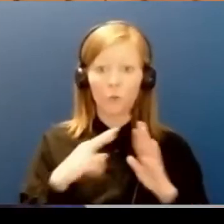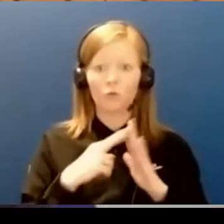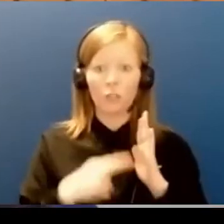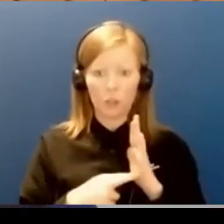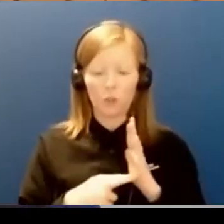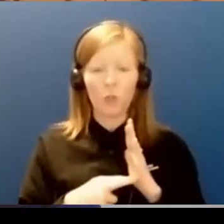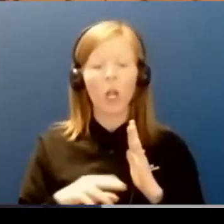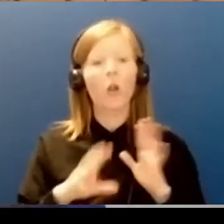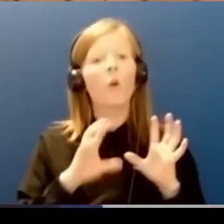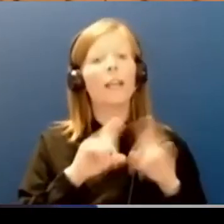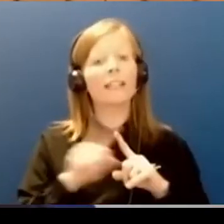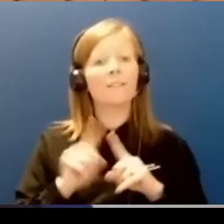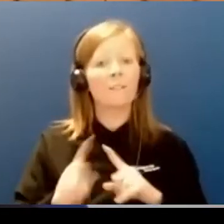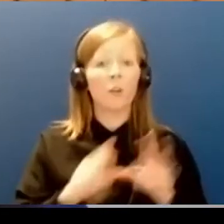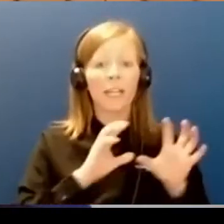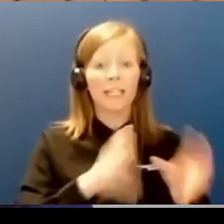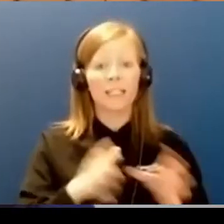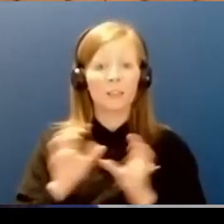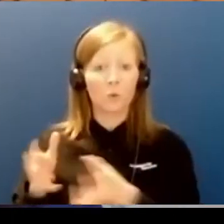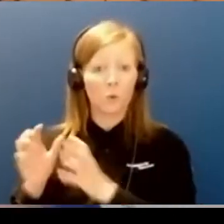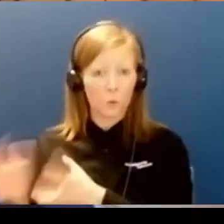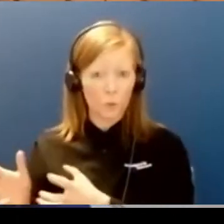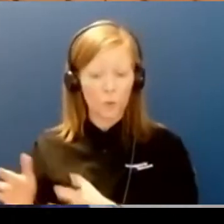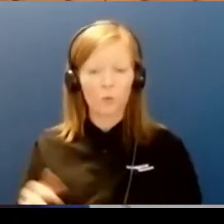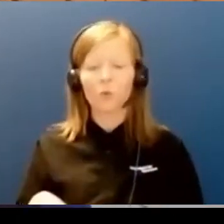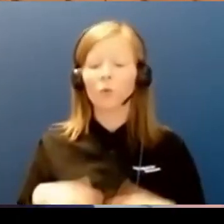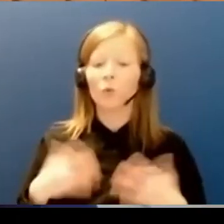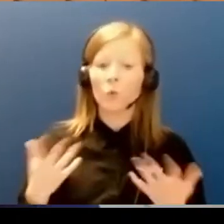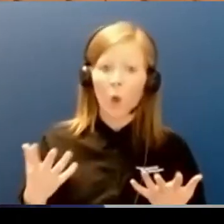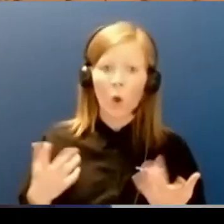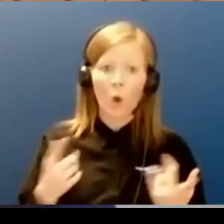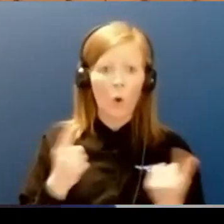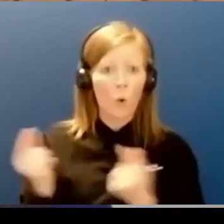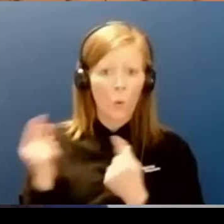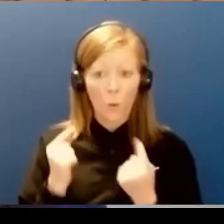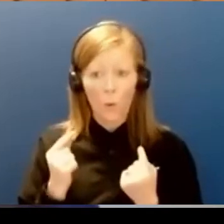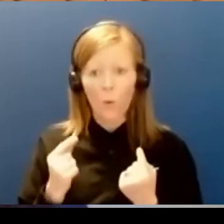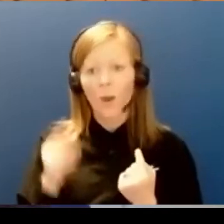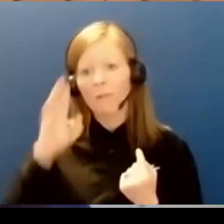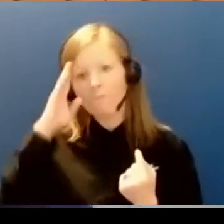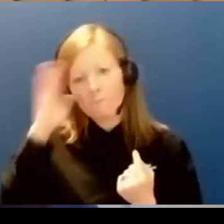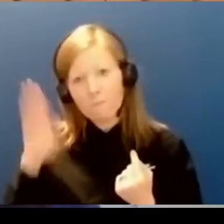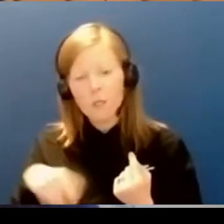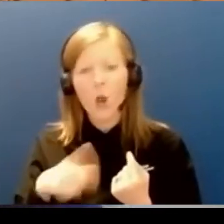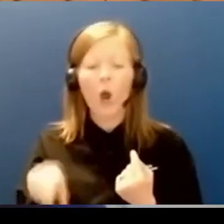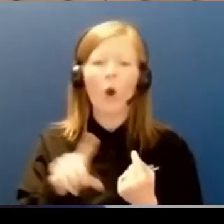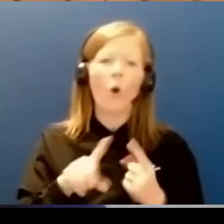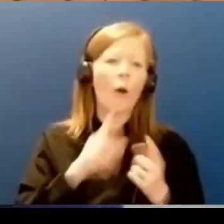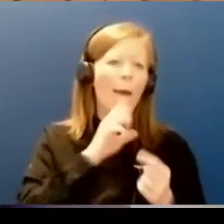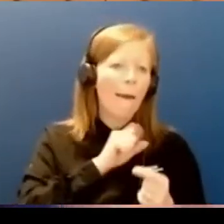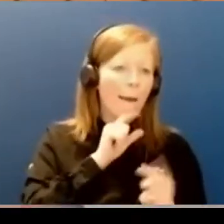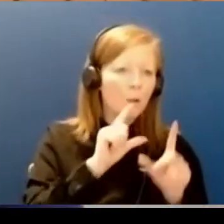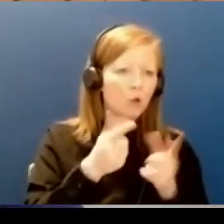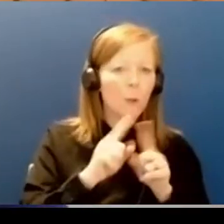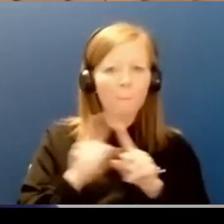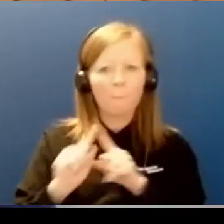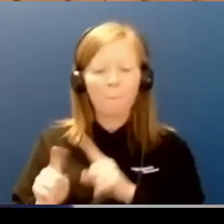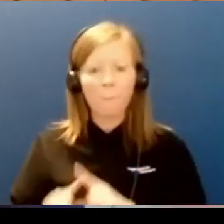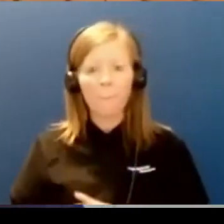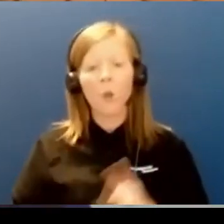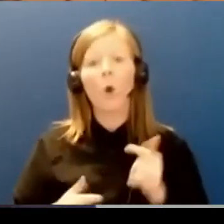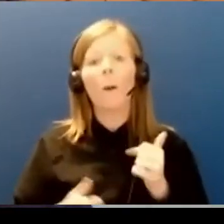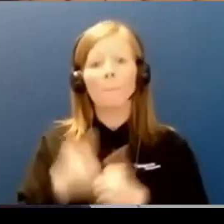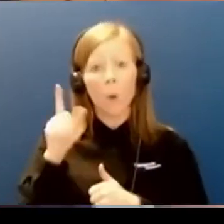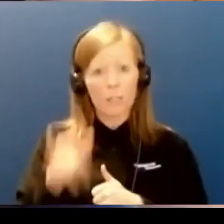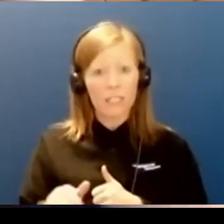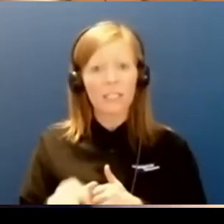grouped them into categories. And so what we'll be doing is, now that we know kind of what age group we'll be focusing on predominantly,